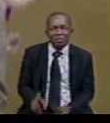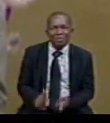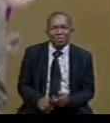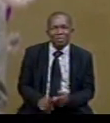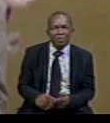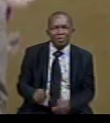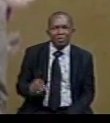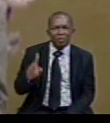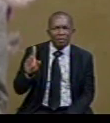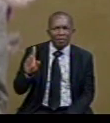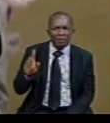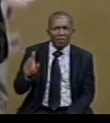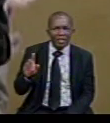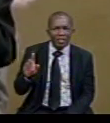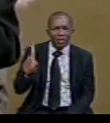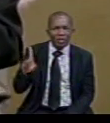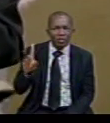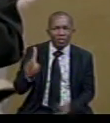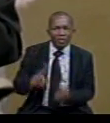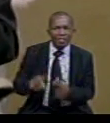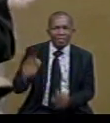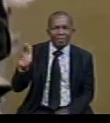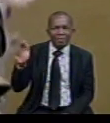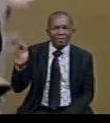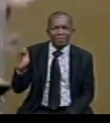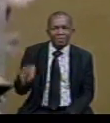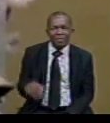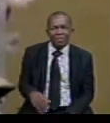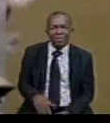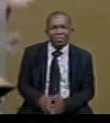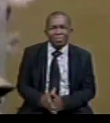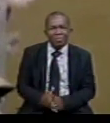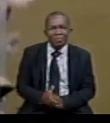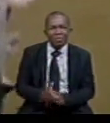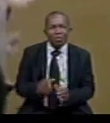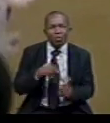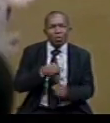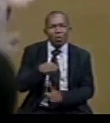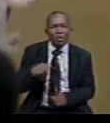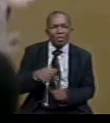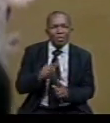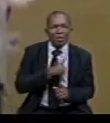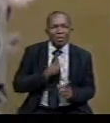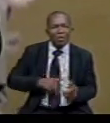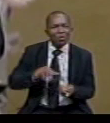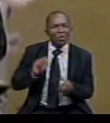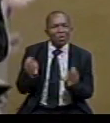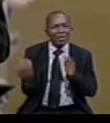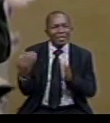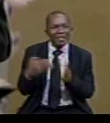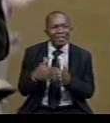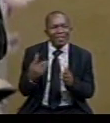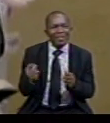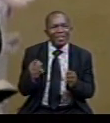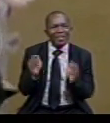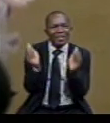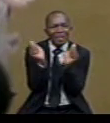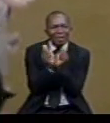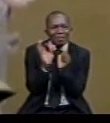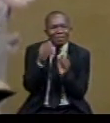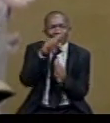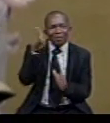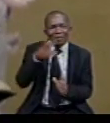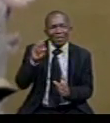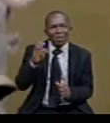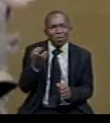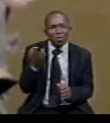3. When the Lord turned again the captivity of Zion, we were like